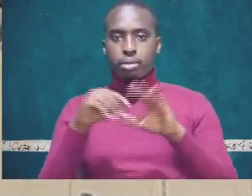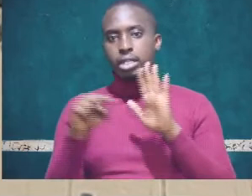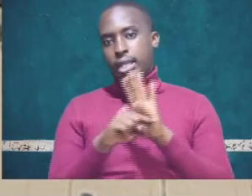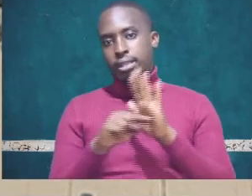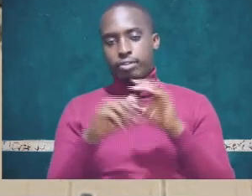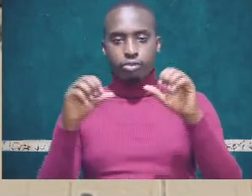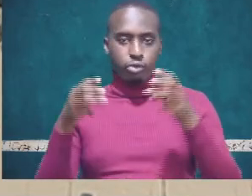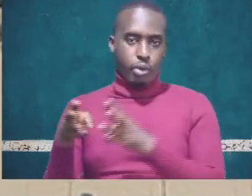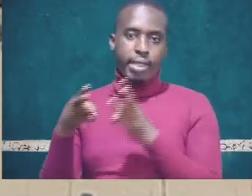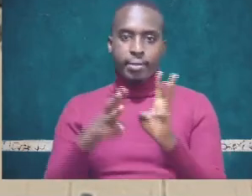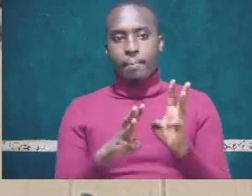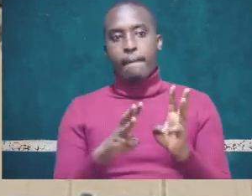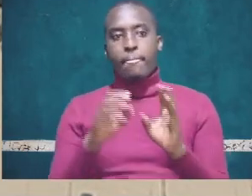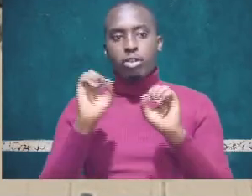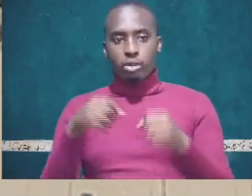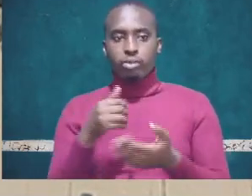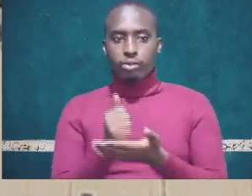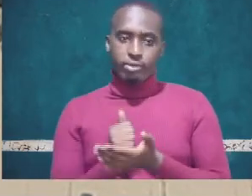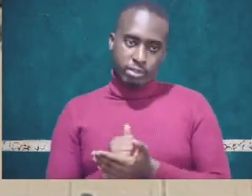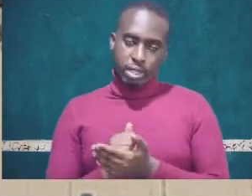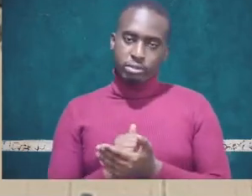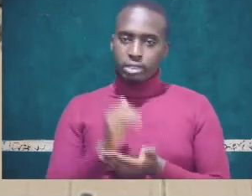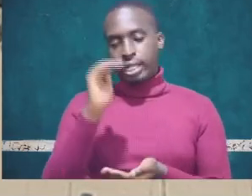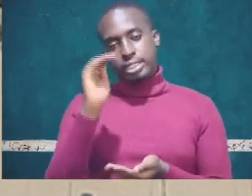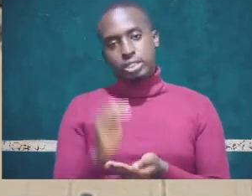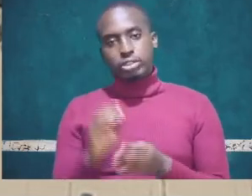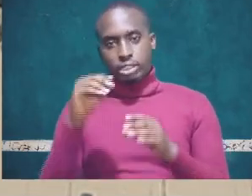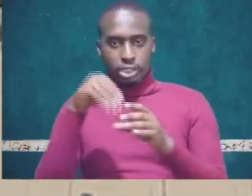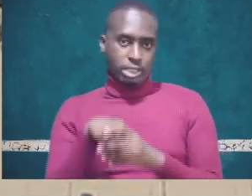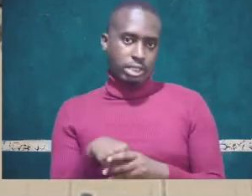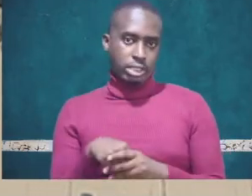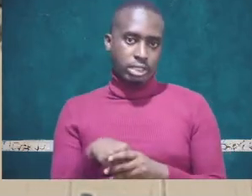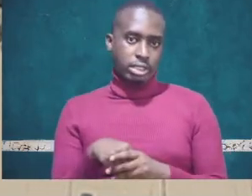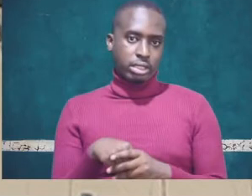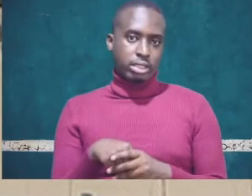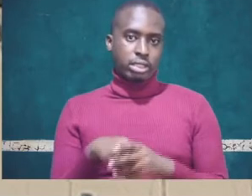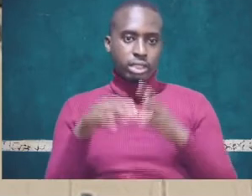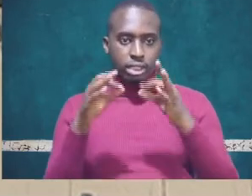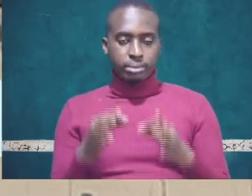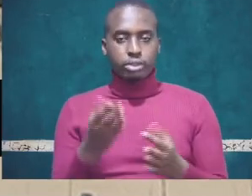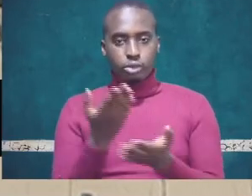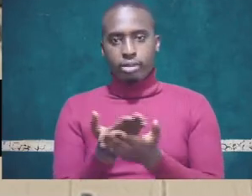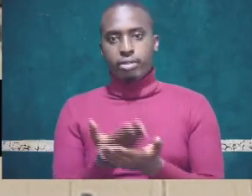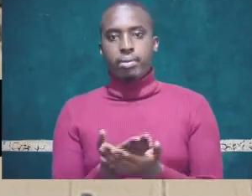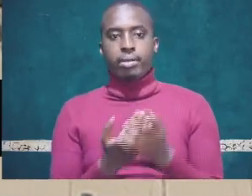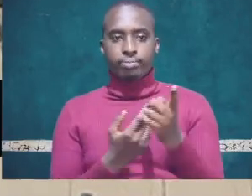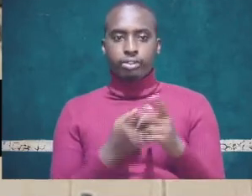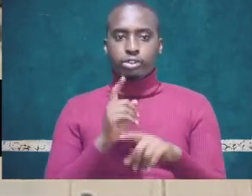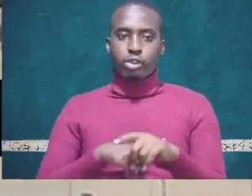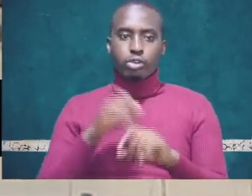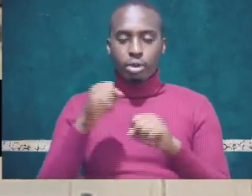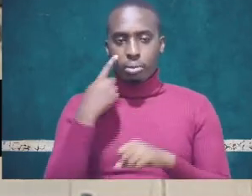way. Those factors will lead to a decrease in quantity demanded of the commodity. So you can